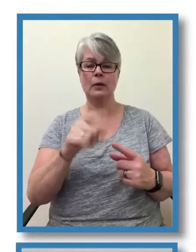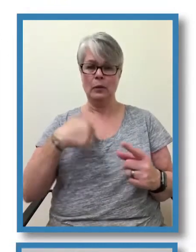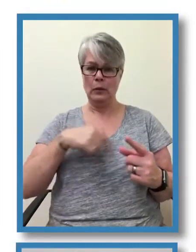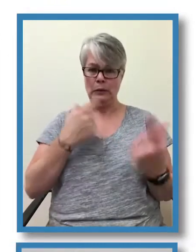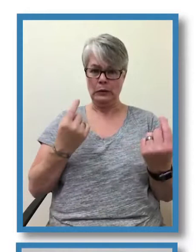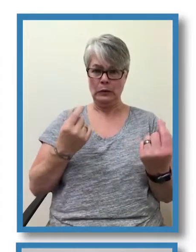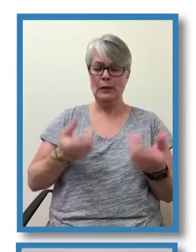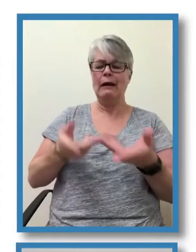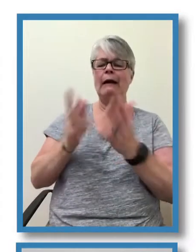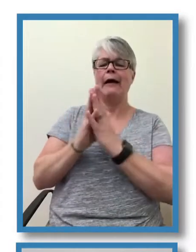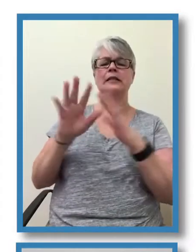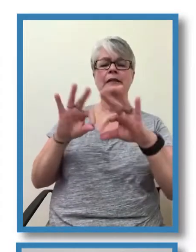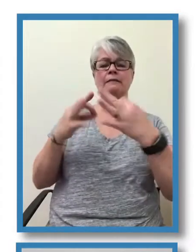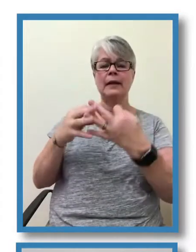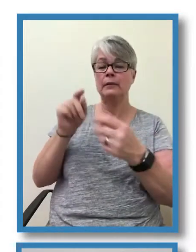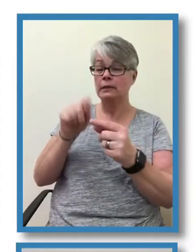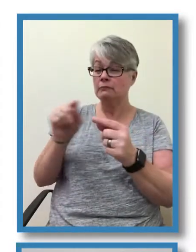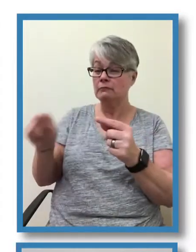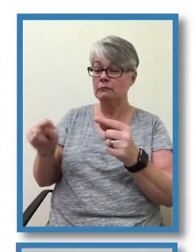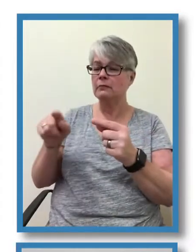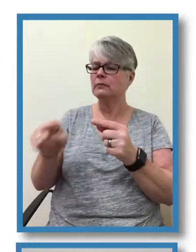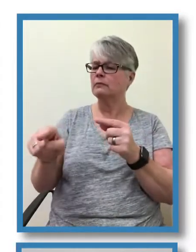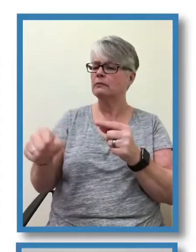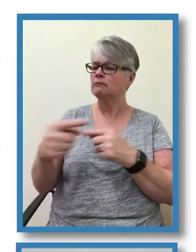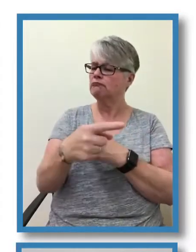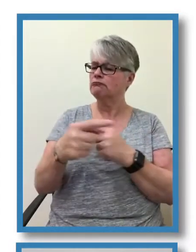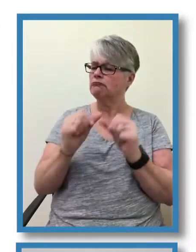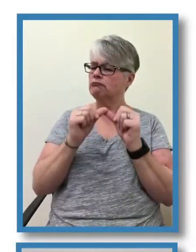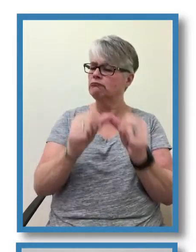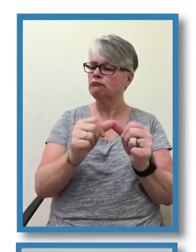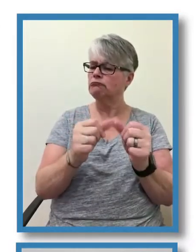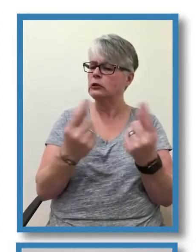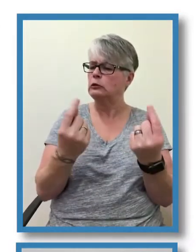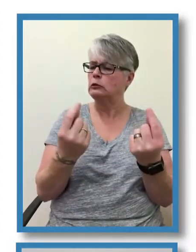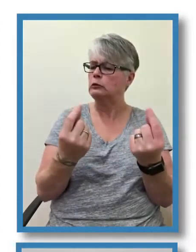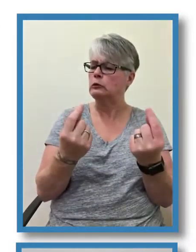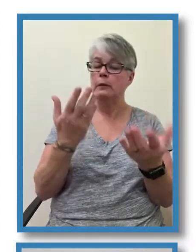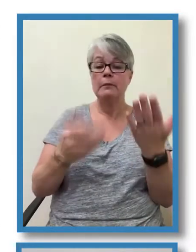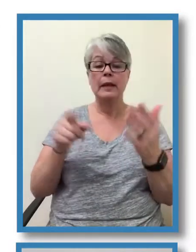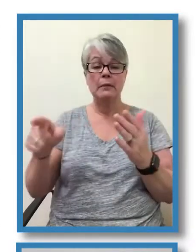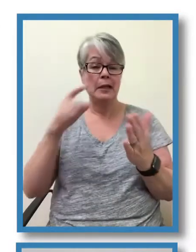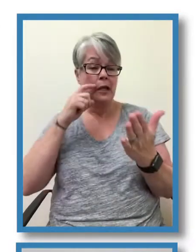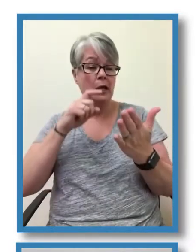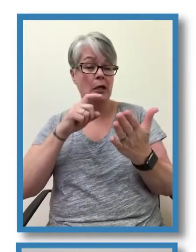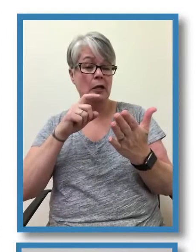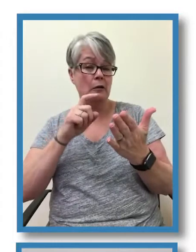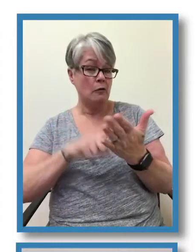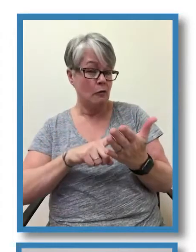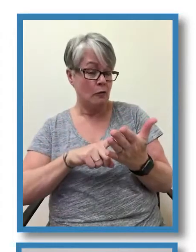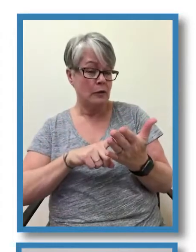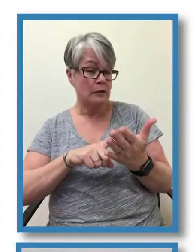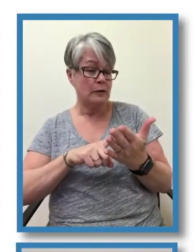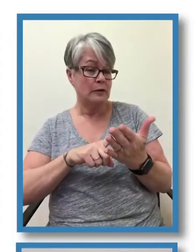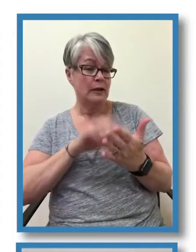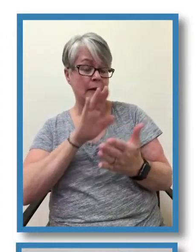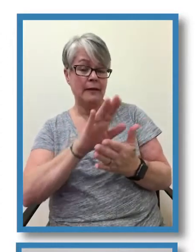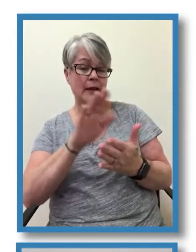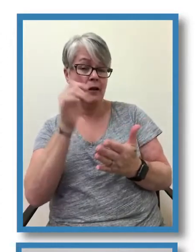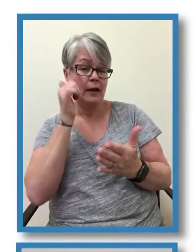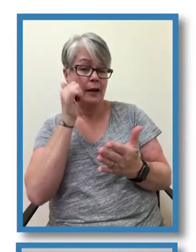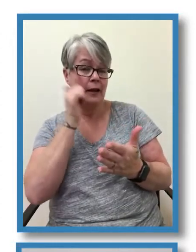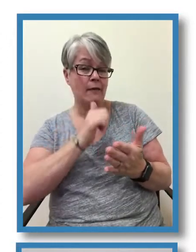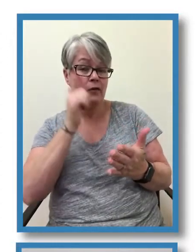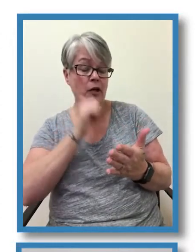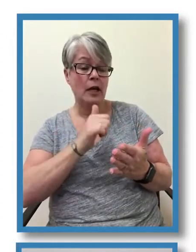activities of daily living are preserved. This fits with mild cognitive impairment. It's important there